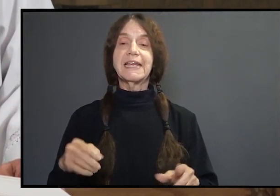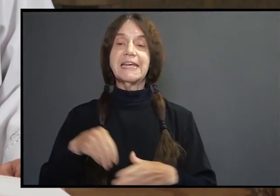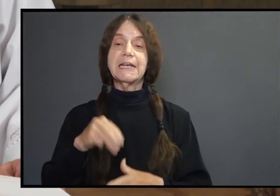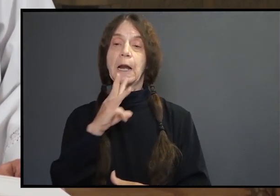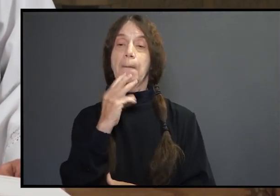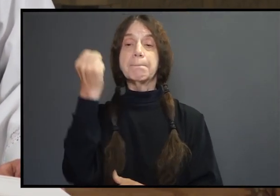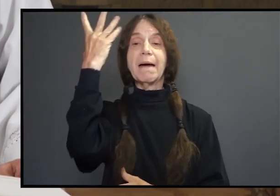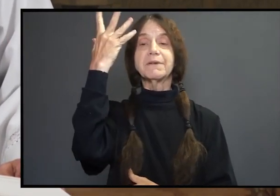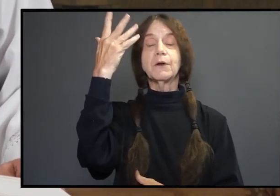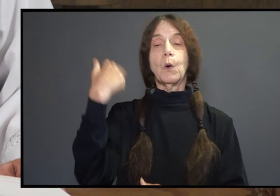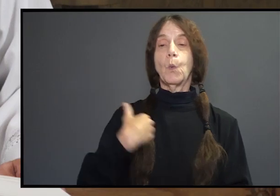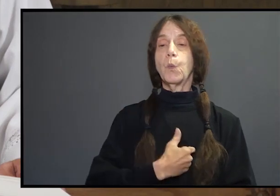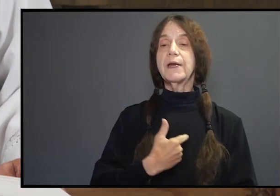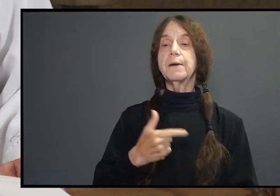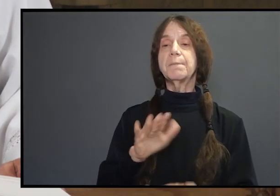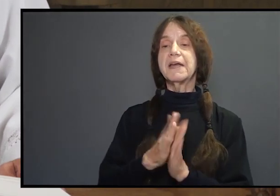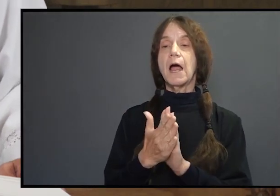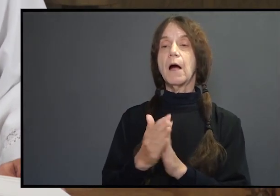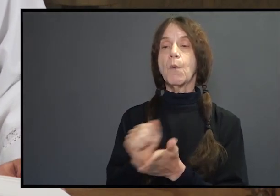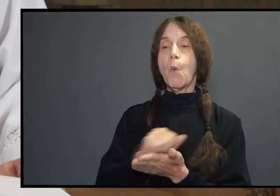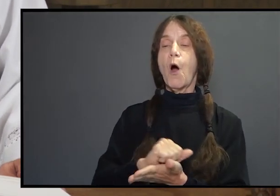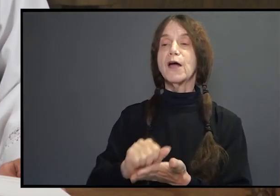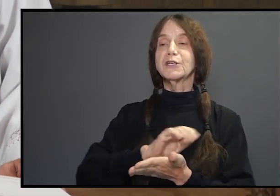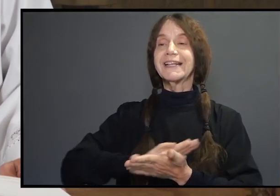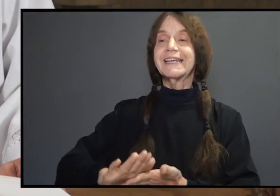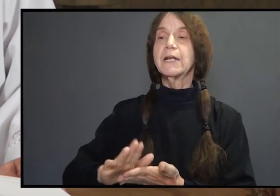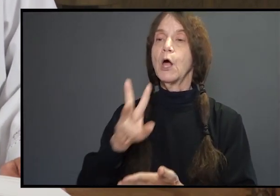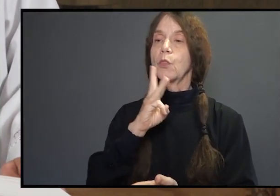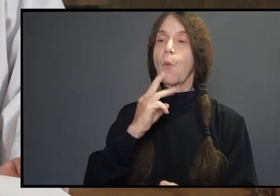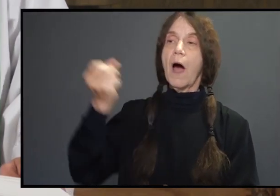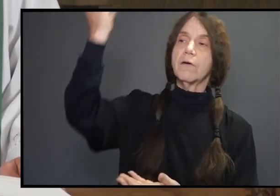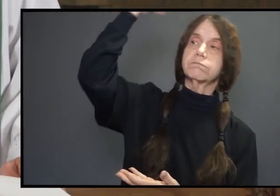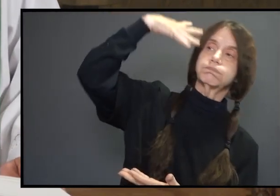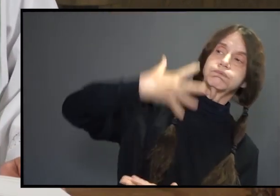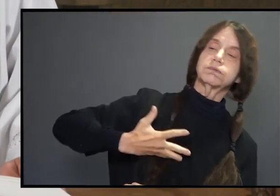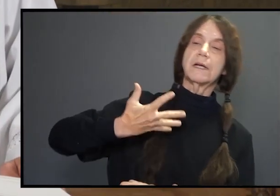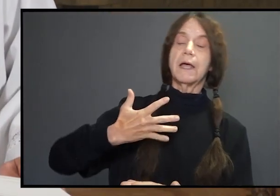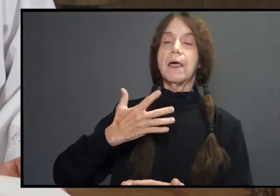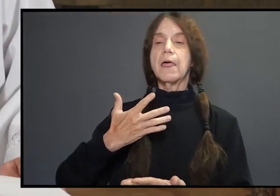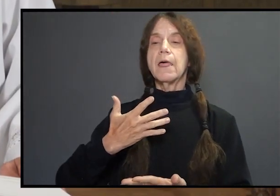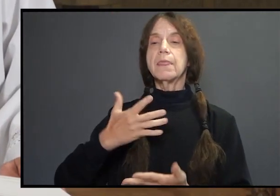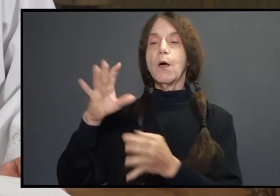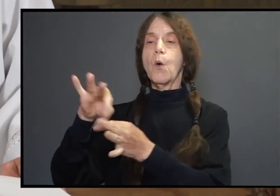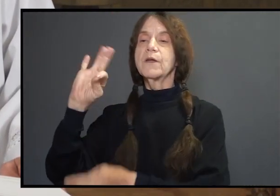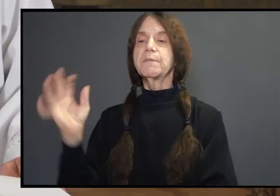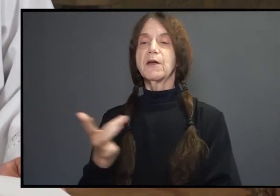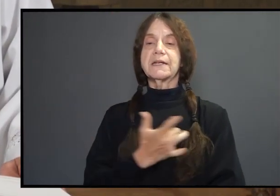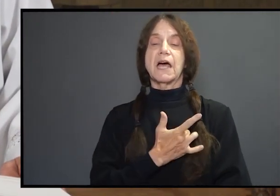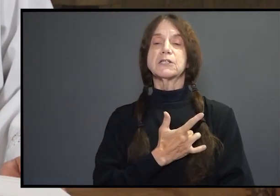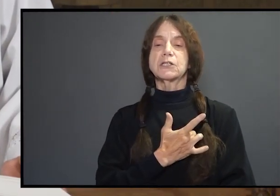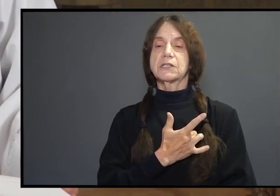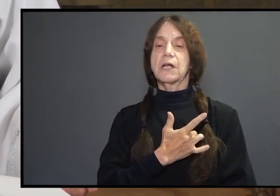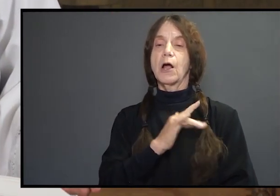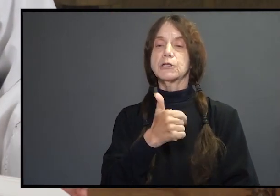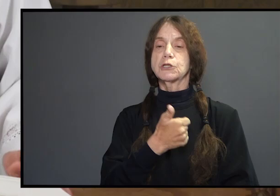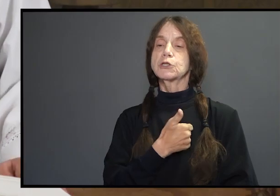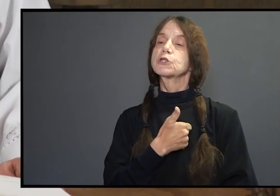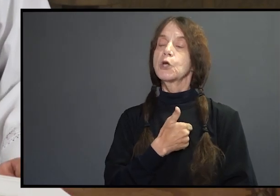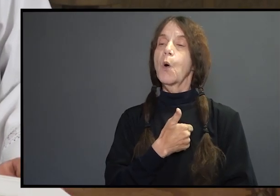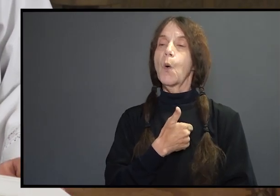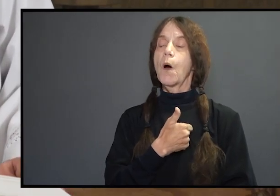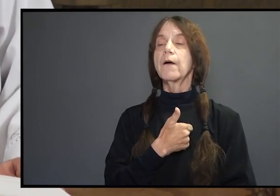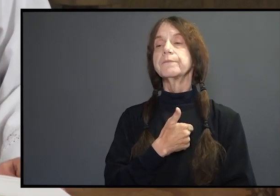baptism. As the water is poured over our outside, the Spirit cleanses us on the inside. There